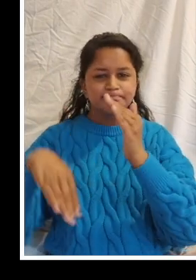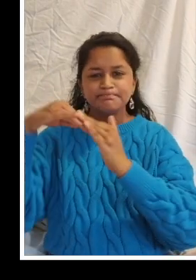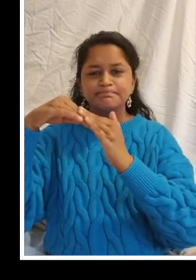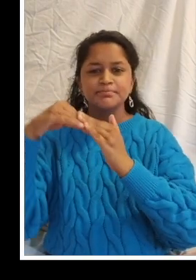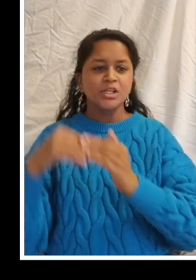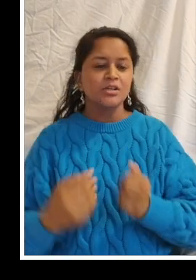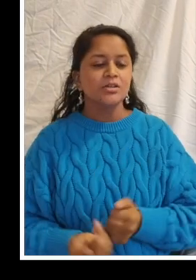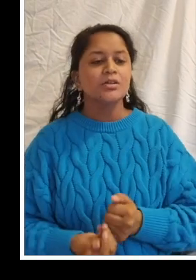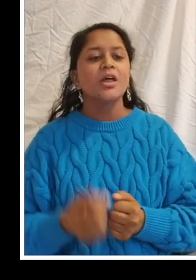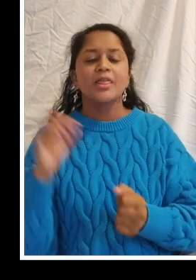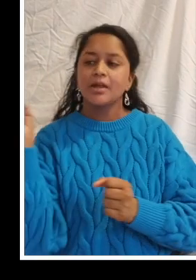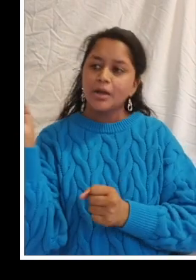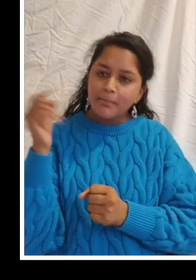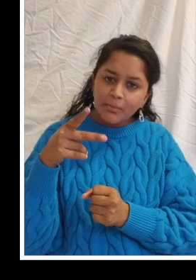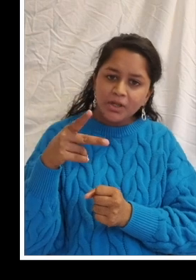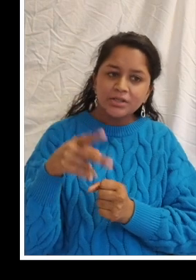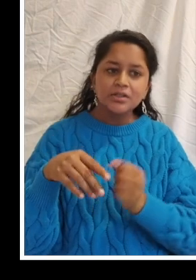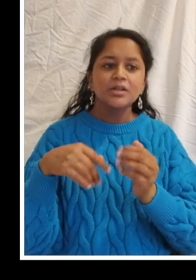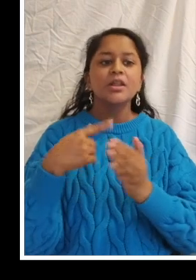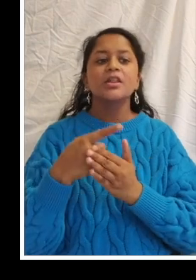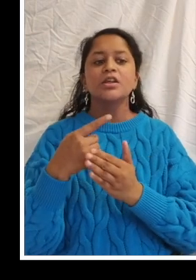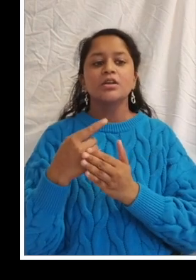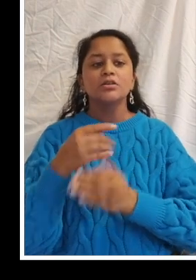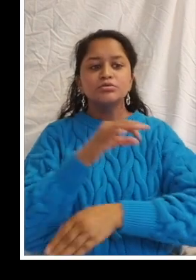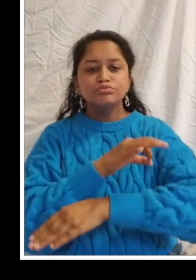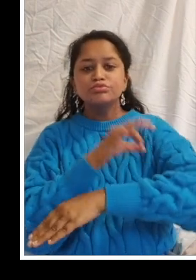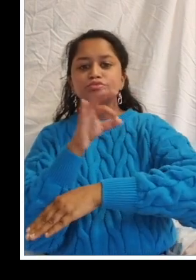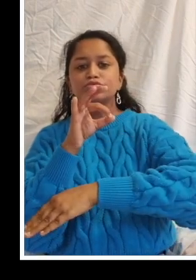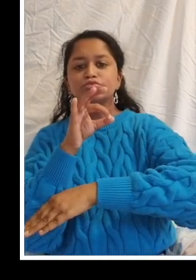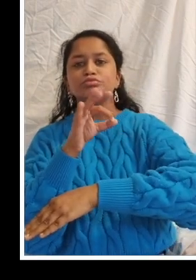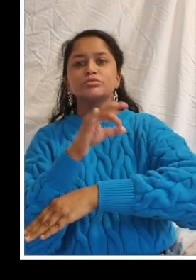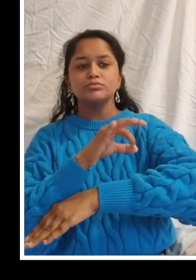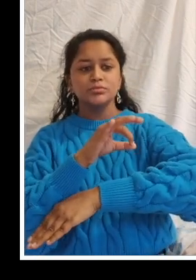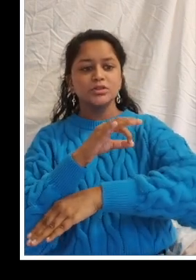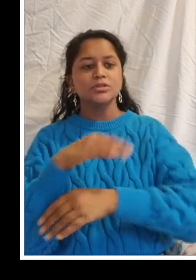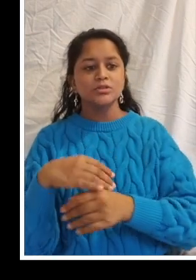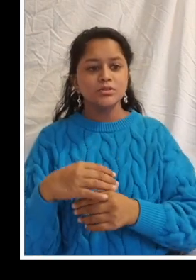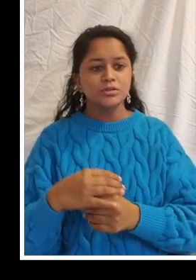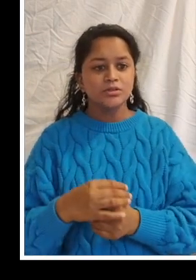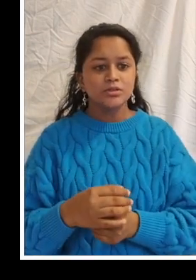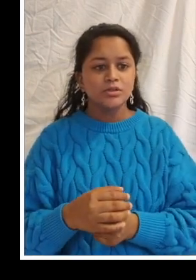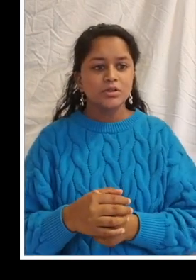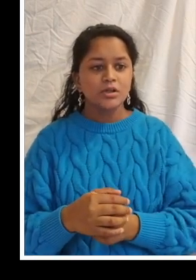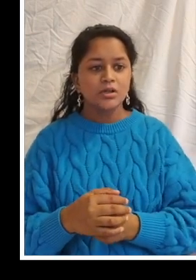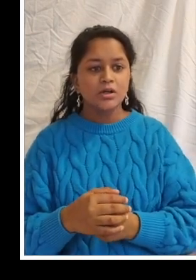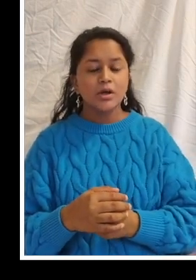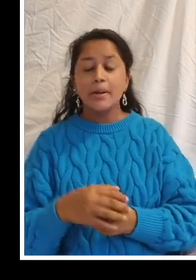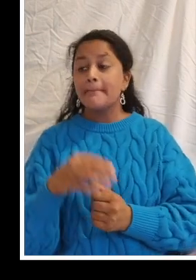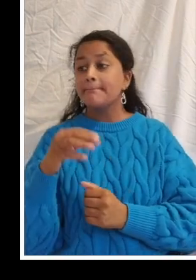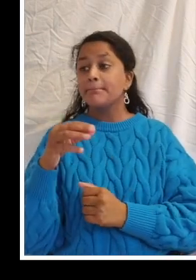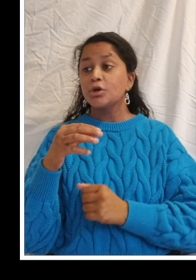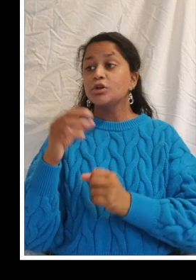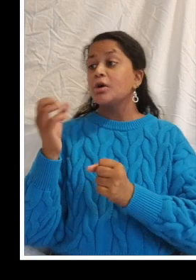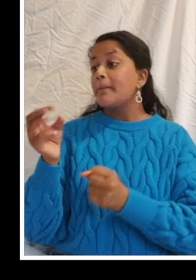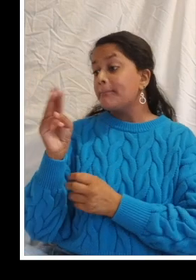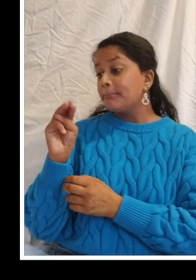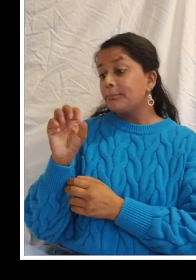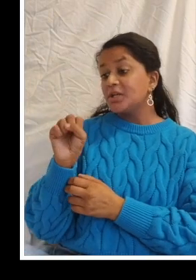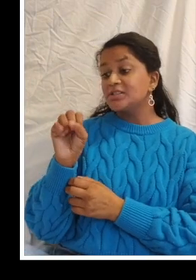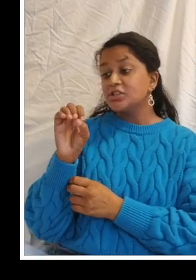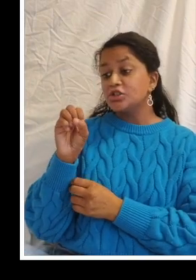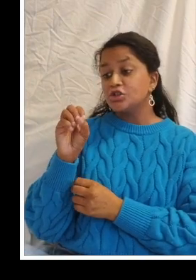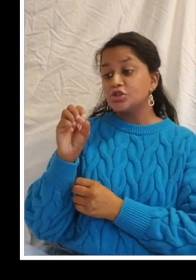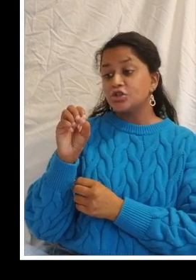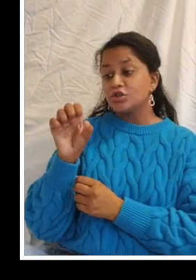an hour to two, and then they'll go back and come out again near dawn and do it again. Yeah. So, Mr.